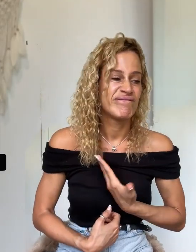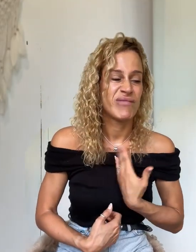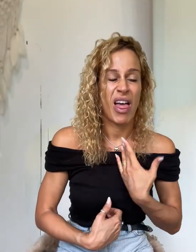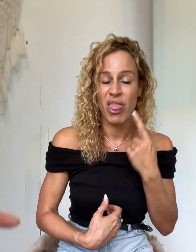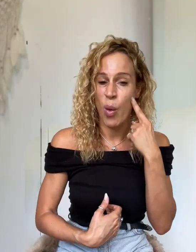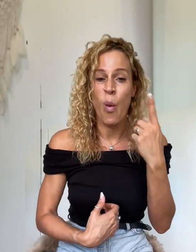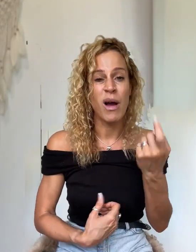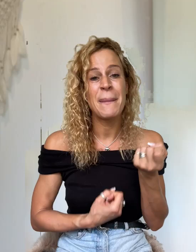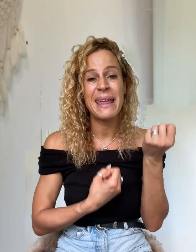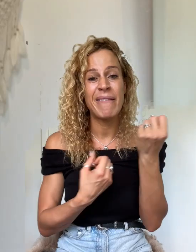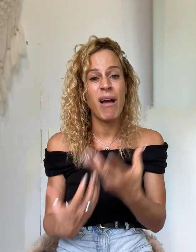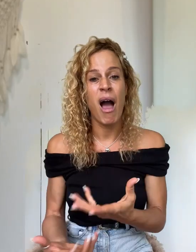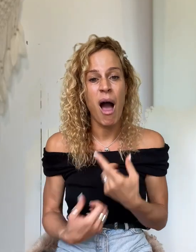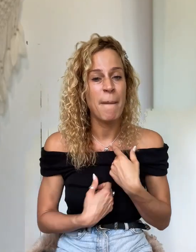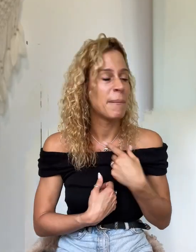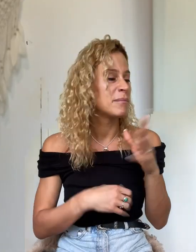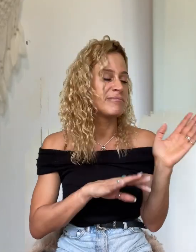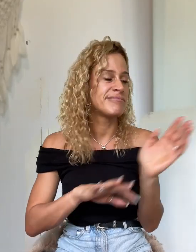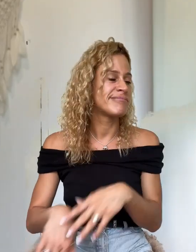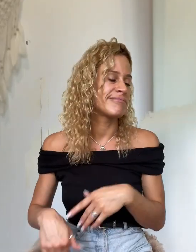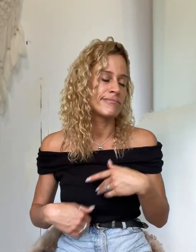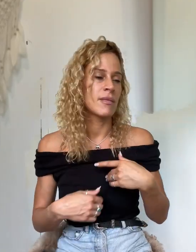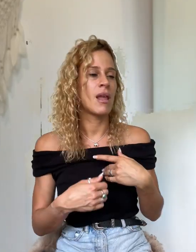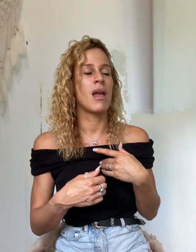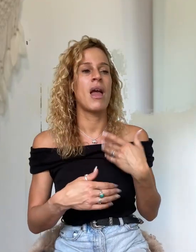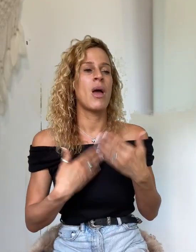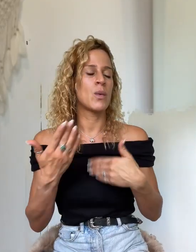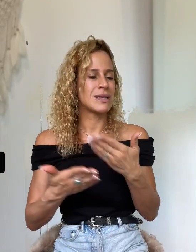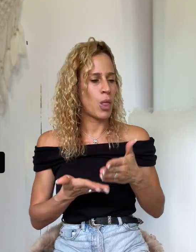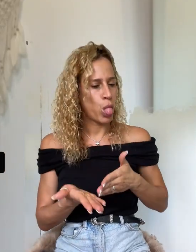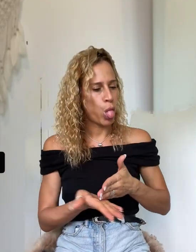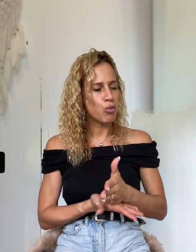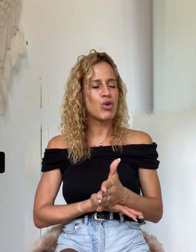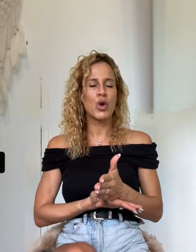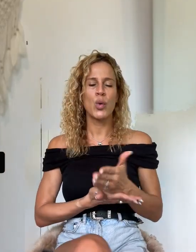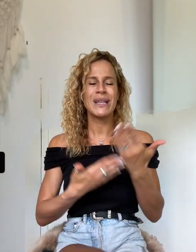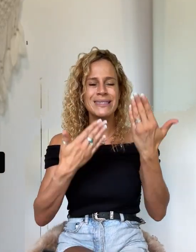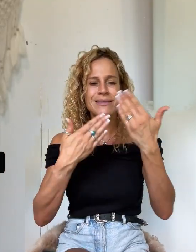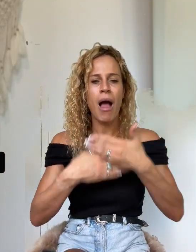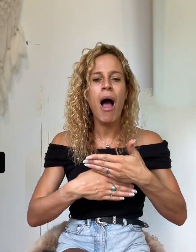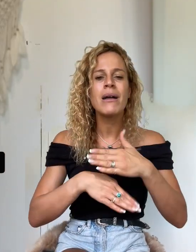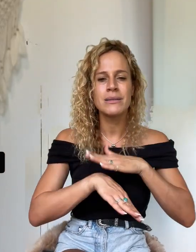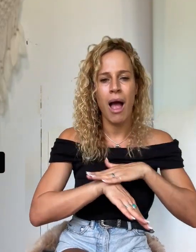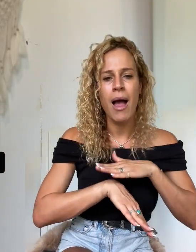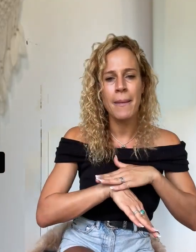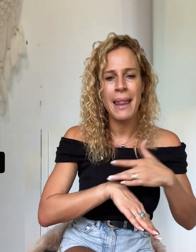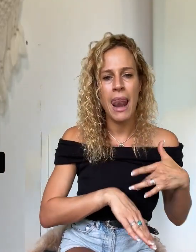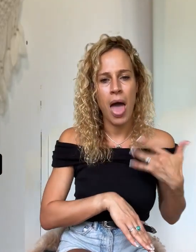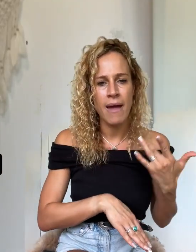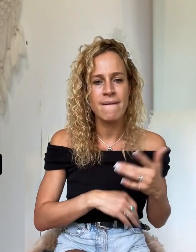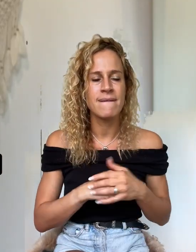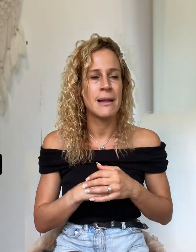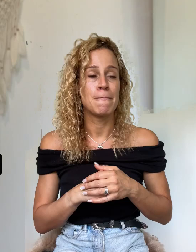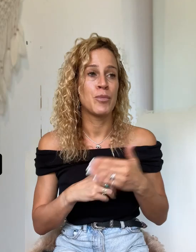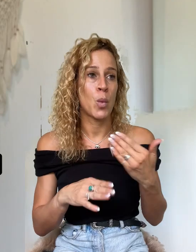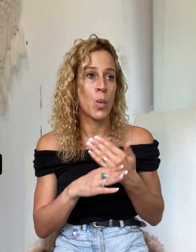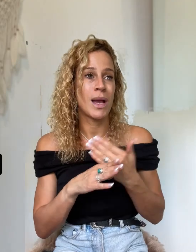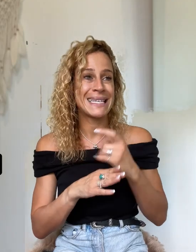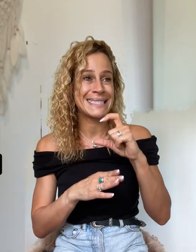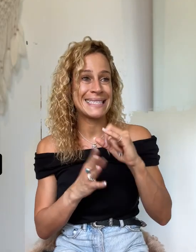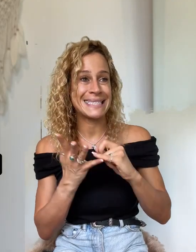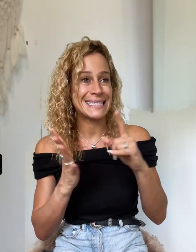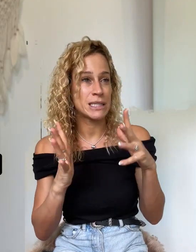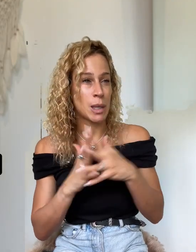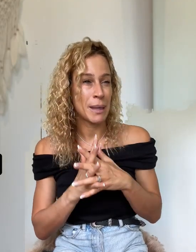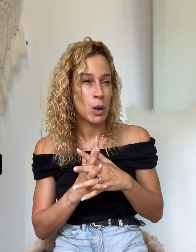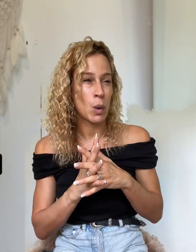I did. Half of me thought I was going to give it up. I was beside myself, actually. I was going through some really dark times and I